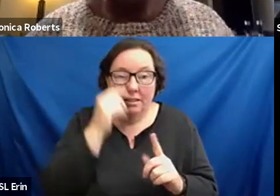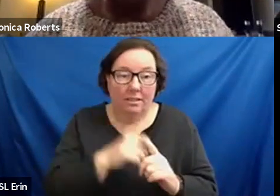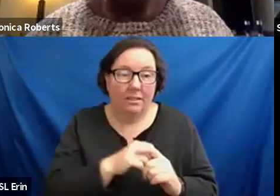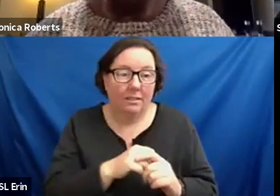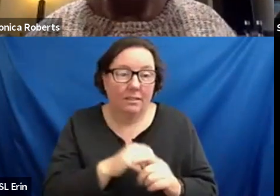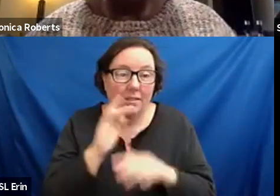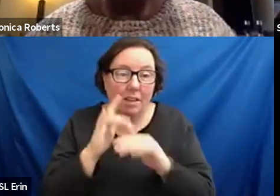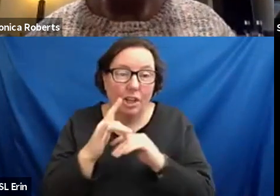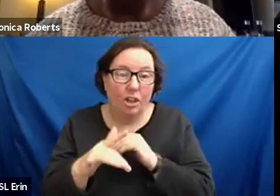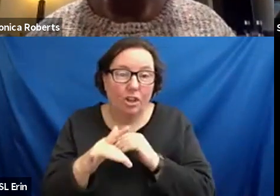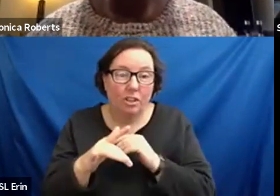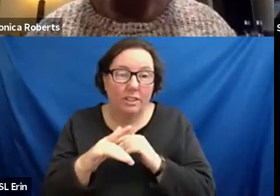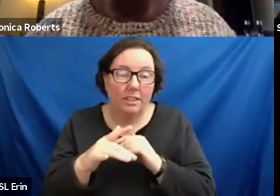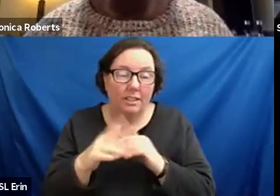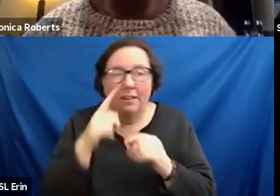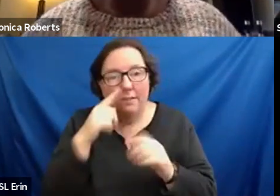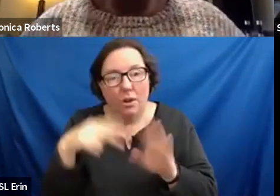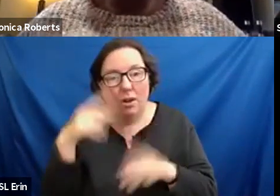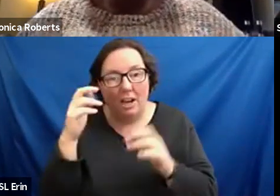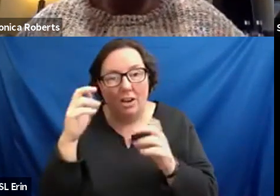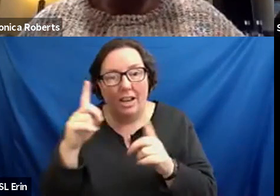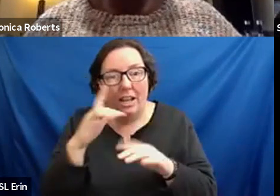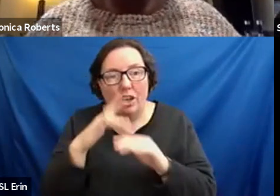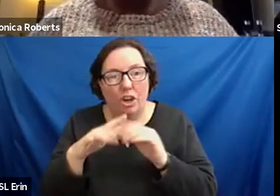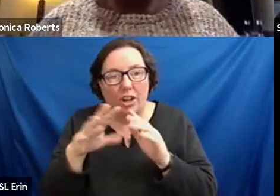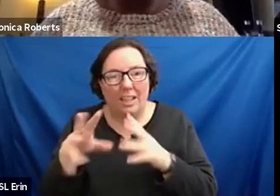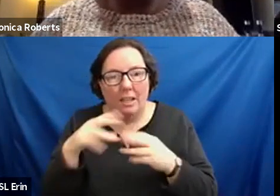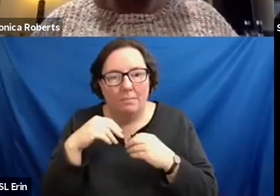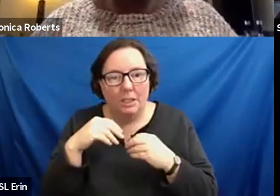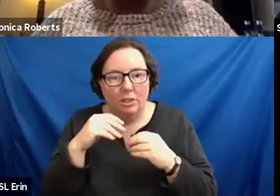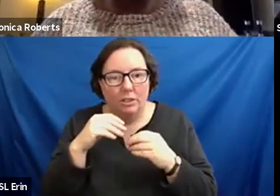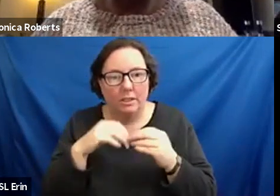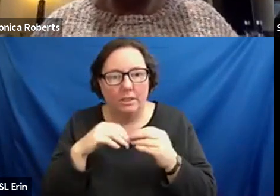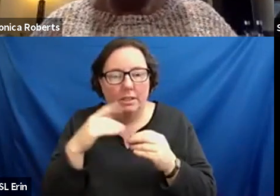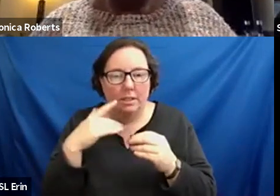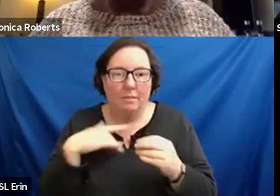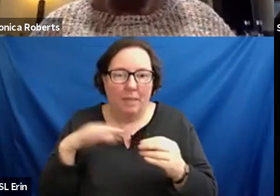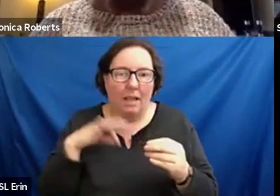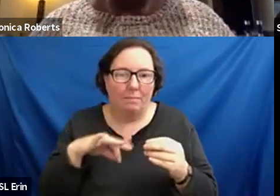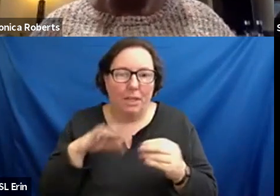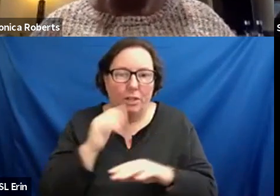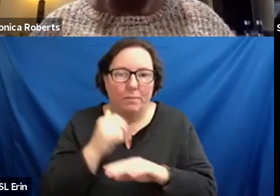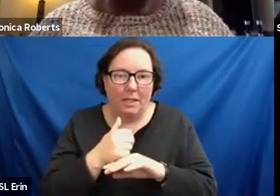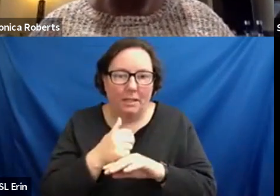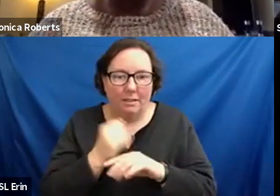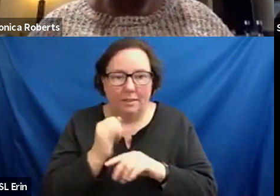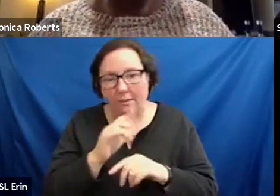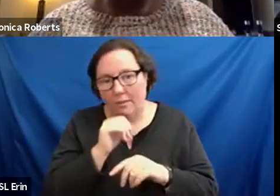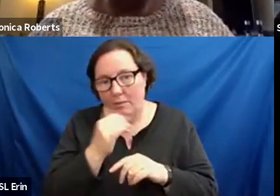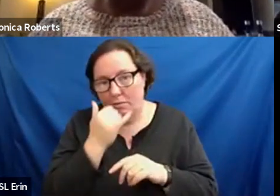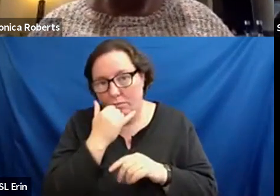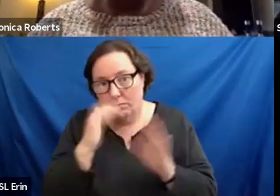an early in higher education, early admission processes are typically merit-based, if I'm not